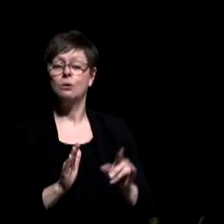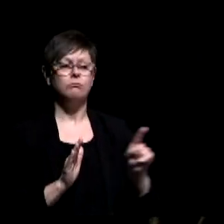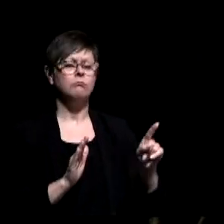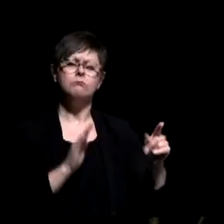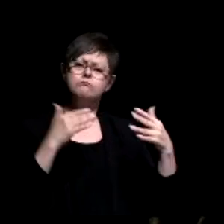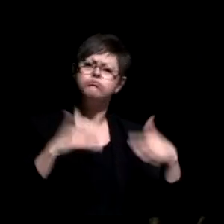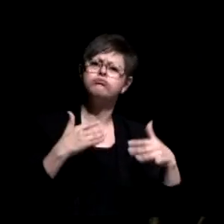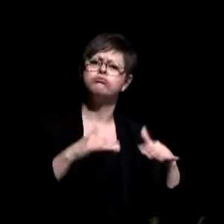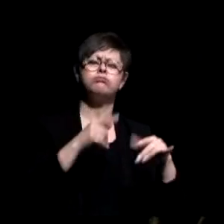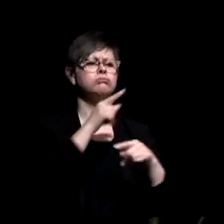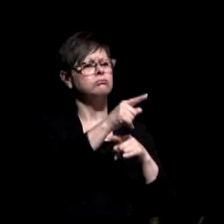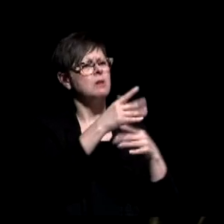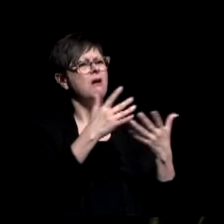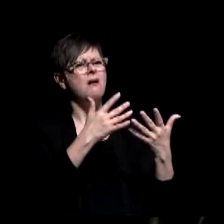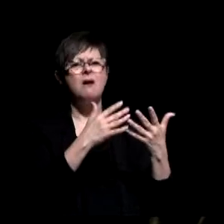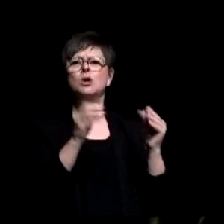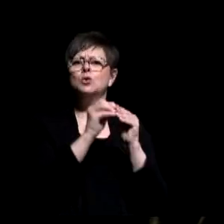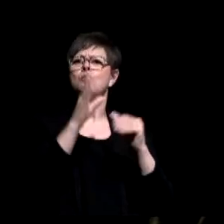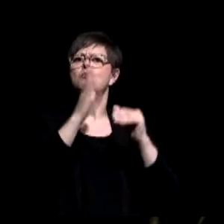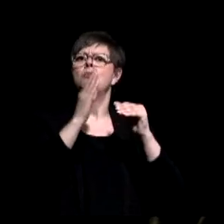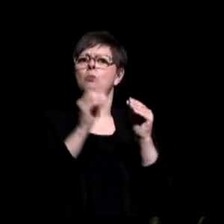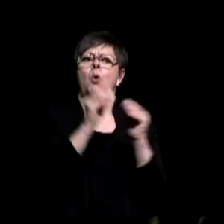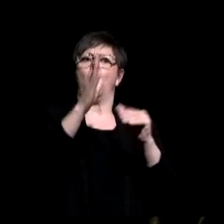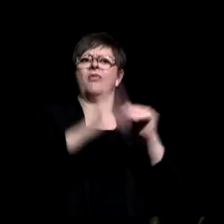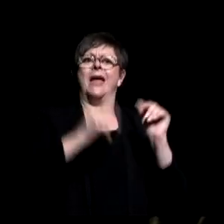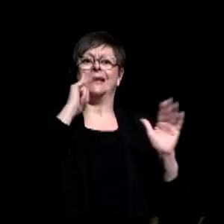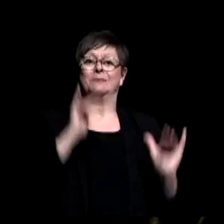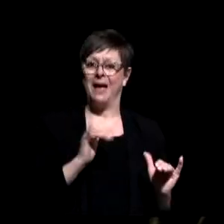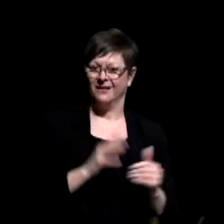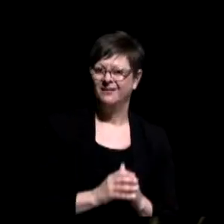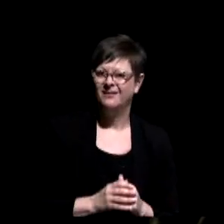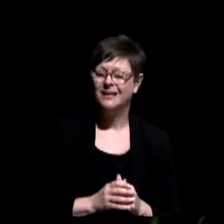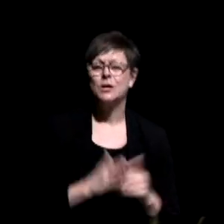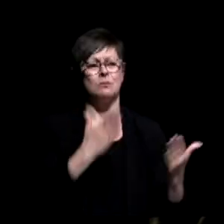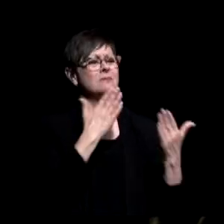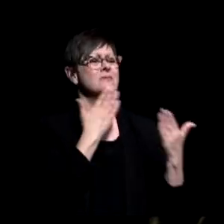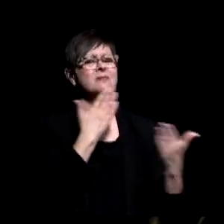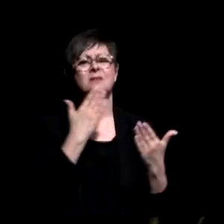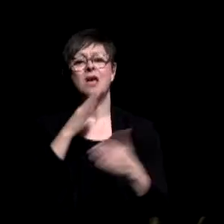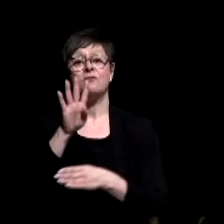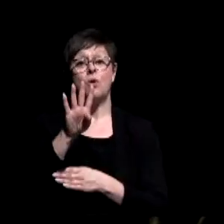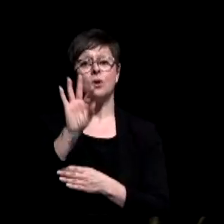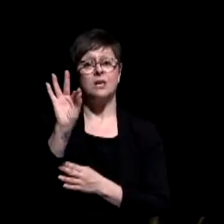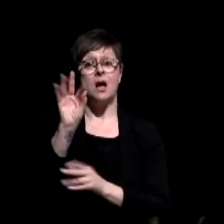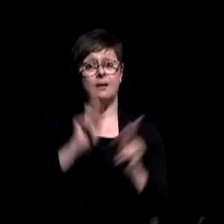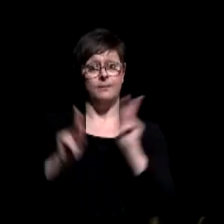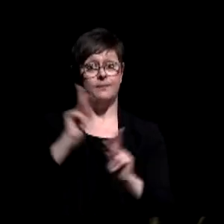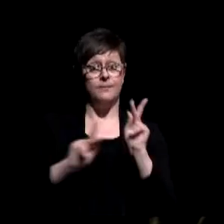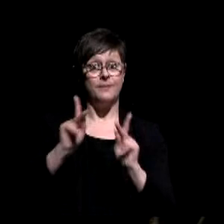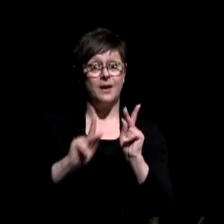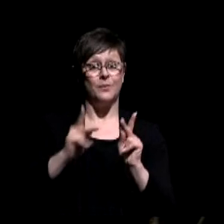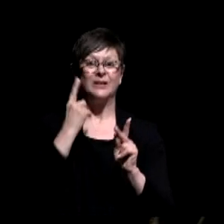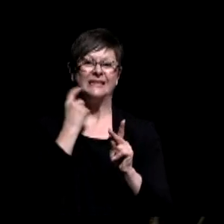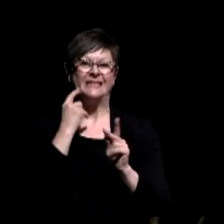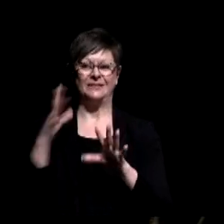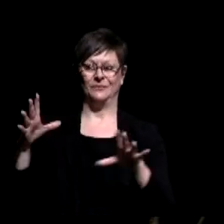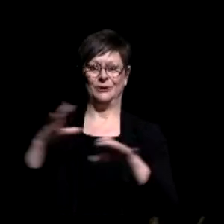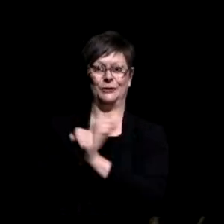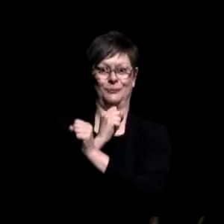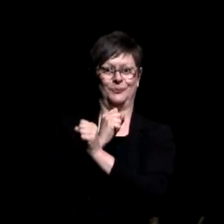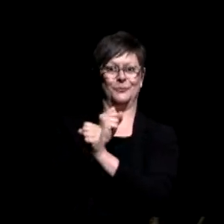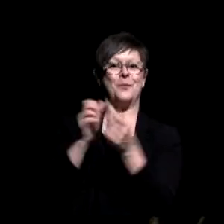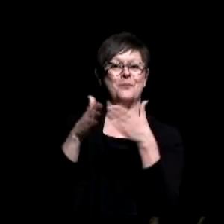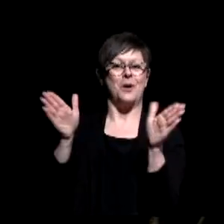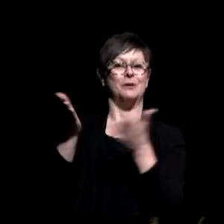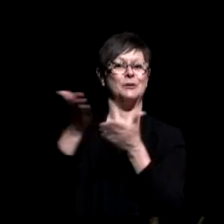above and beyond. So thank you once again to the 49 individuals who are the latest recipients of the Public Service Award